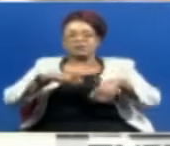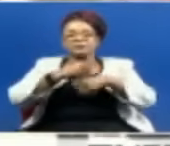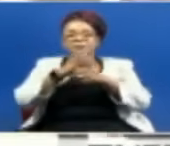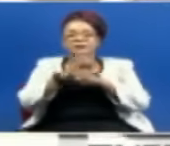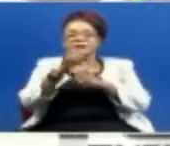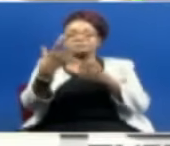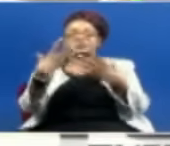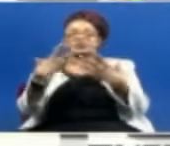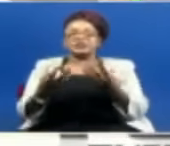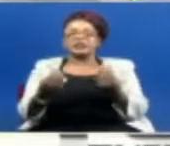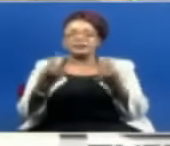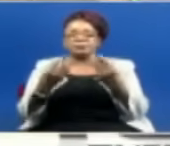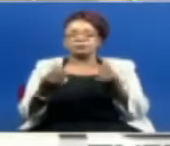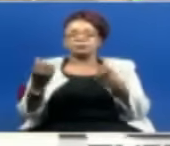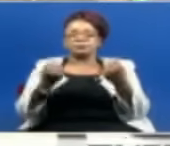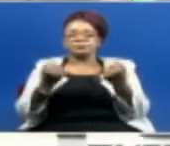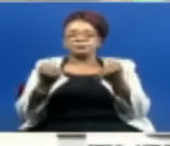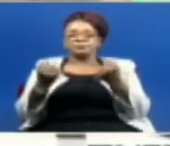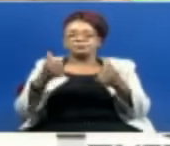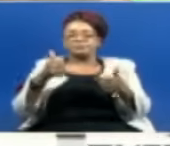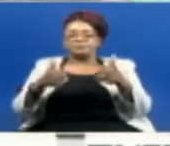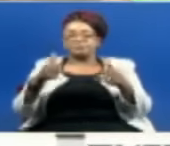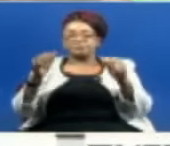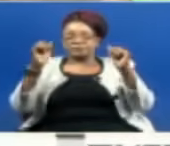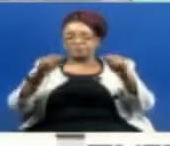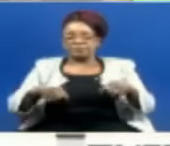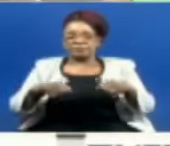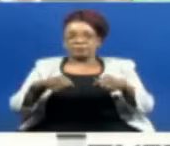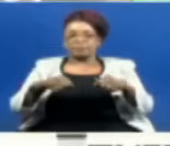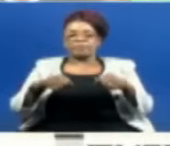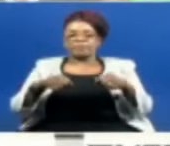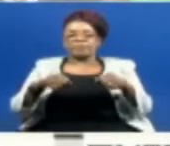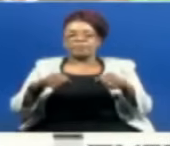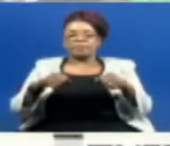simpler type of a car, which can now be not be